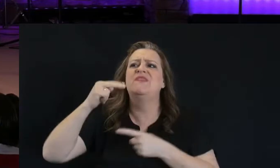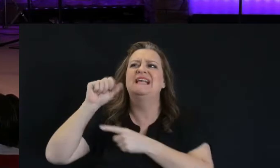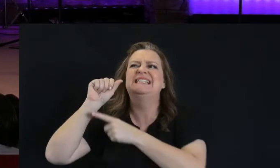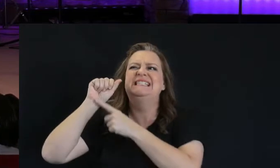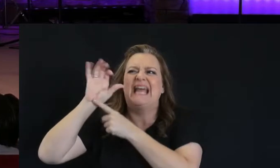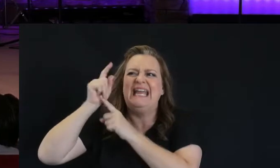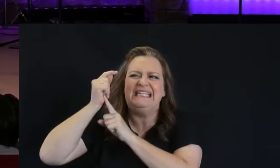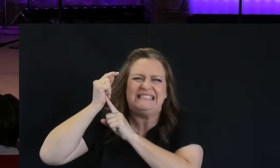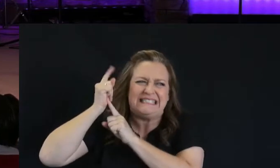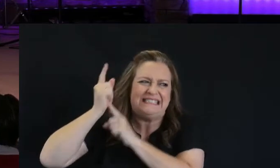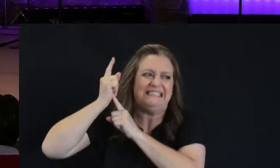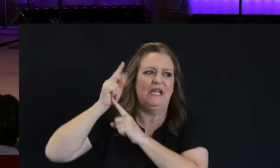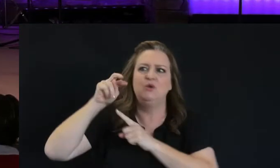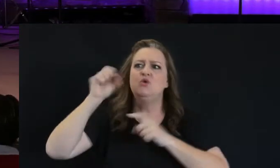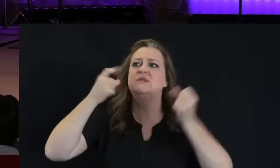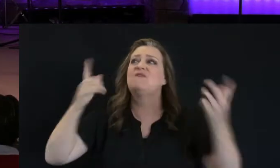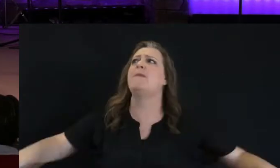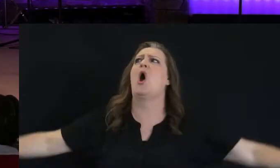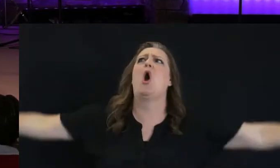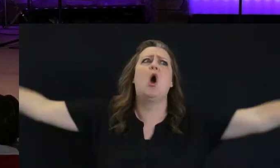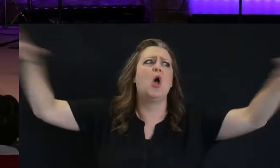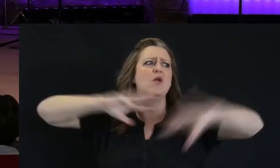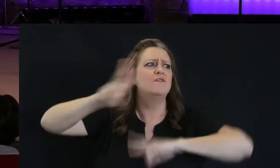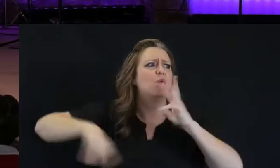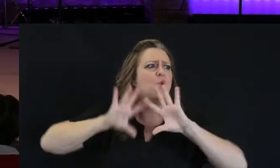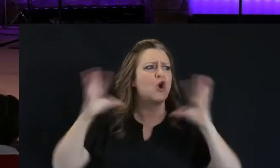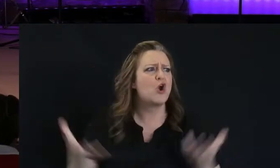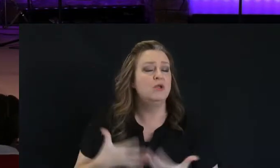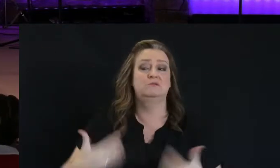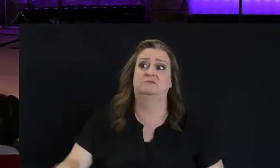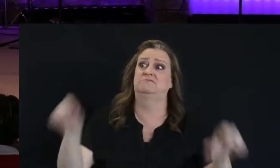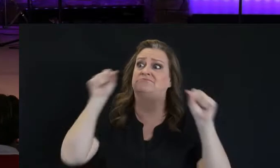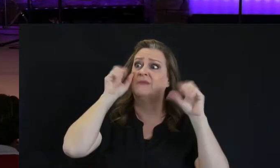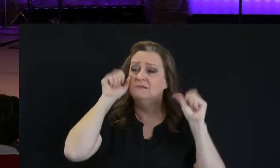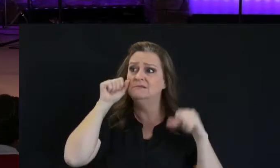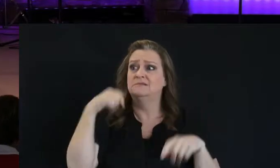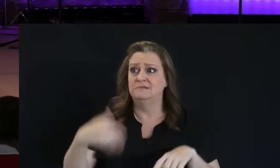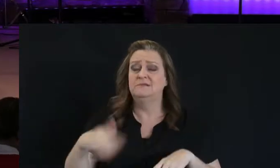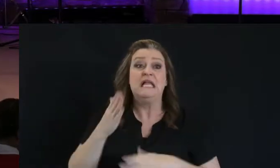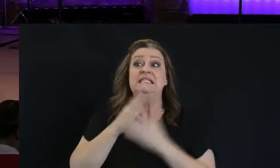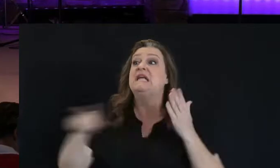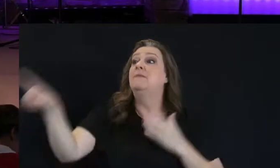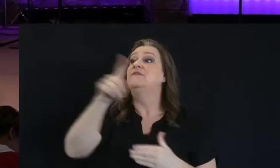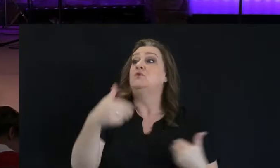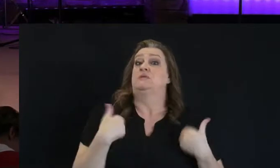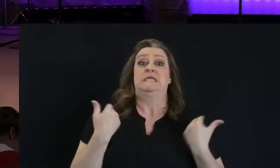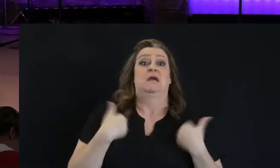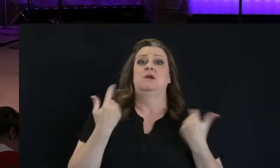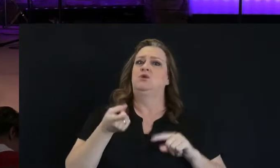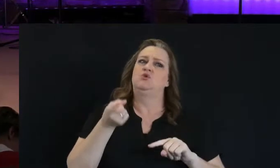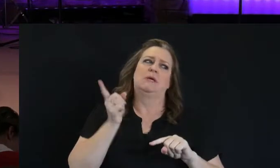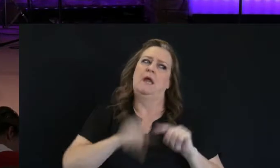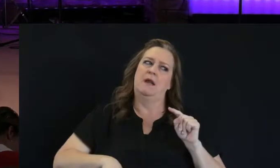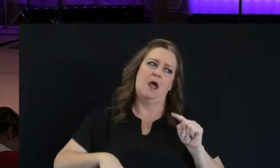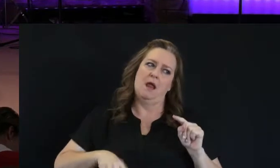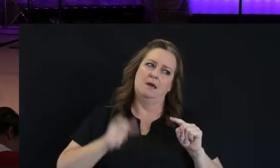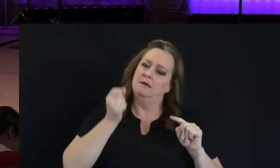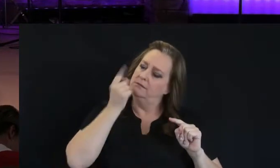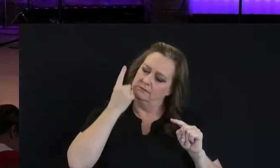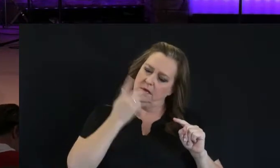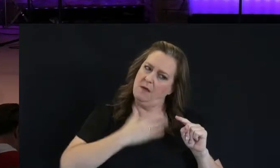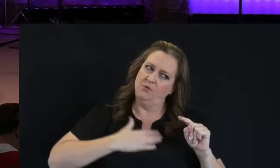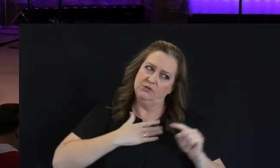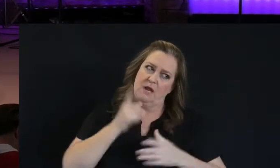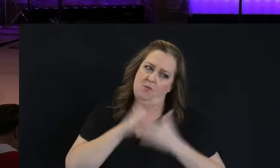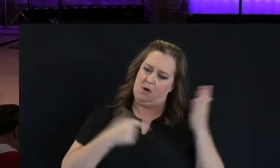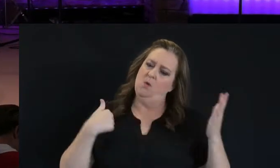on everything imaginable from all over the world. It's incredible. Some of you that are younger can't appreciate